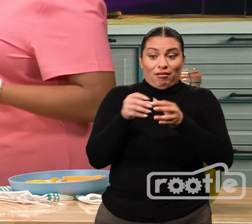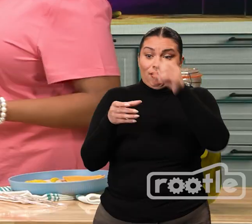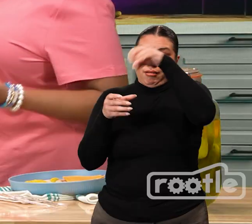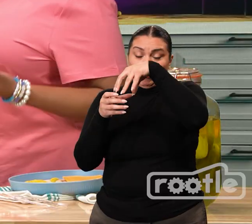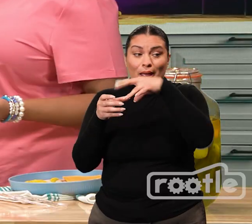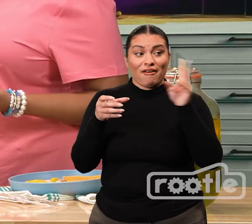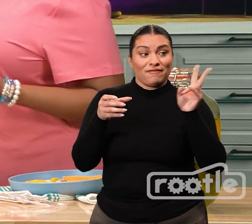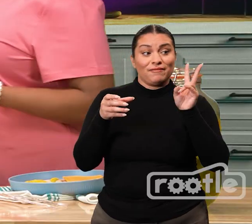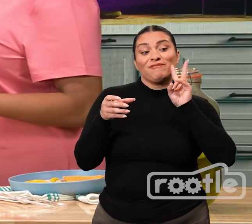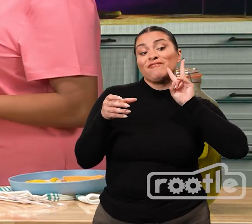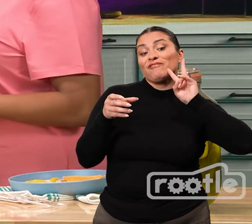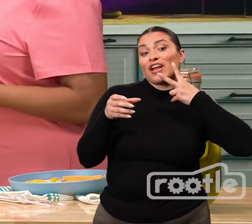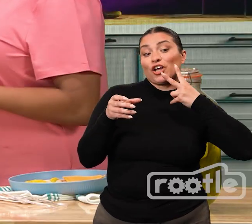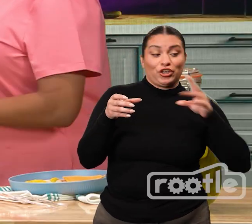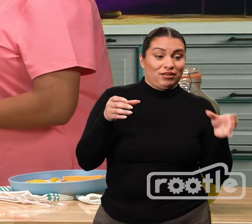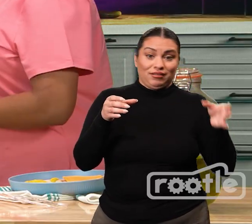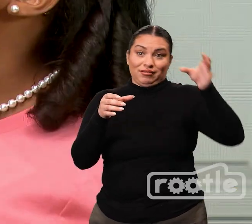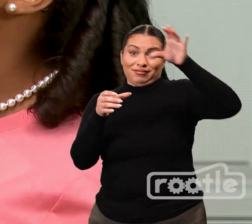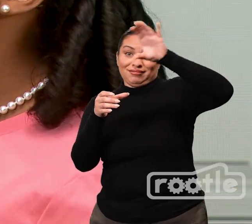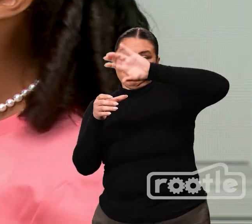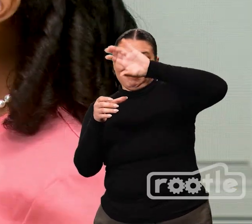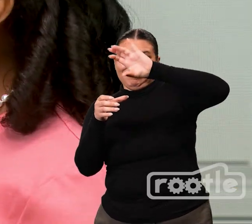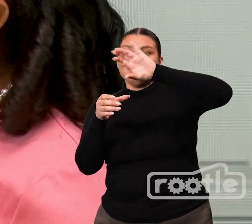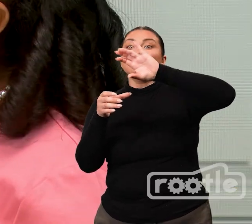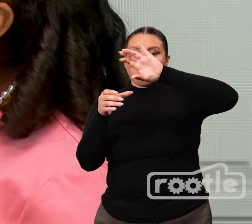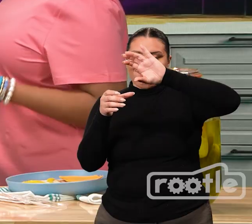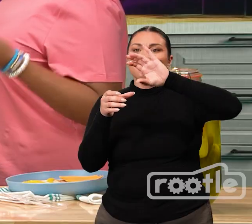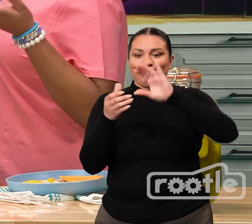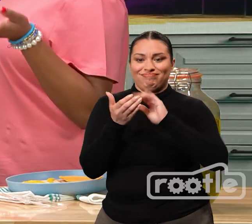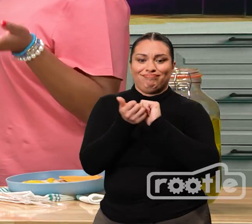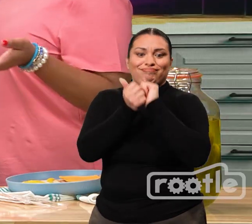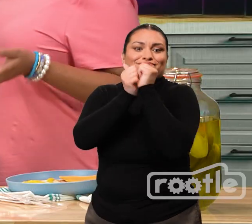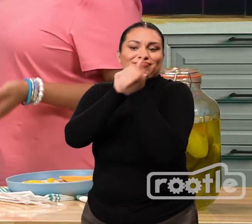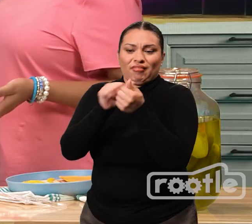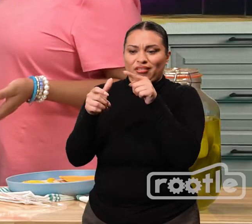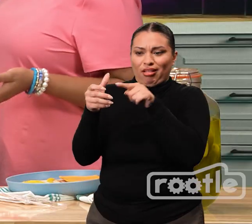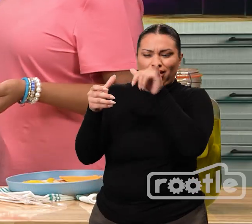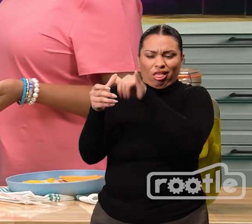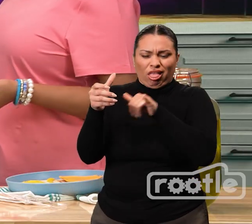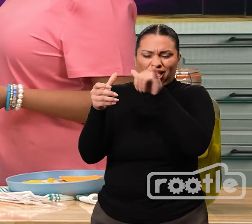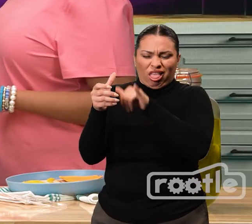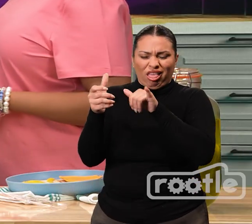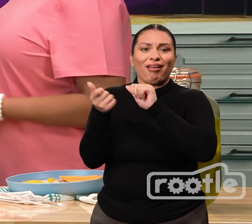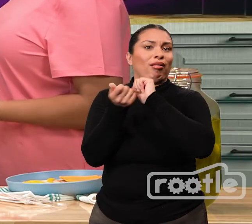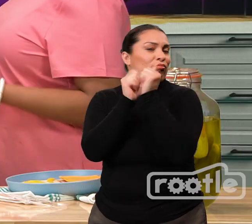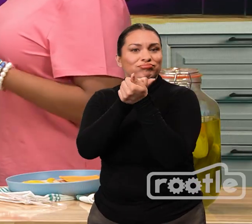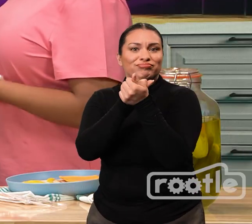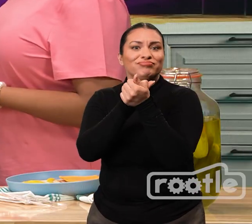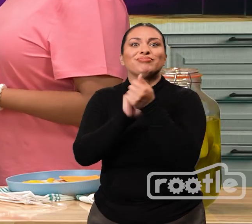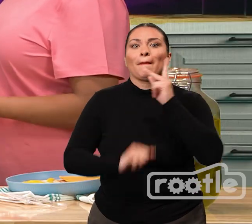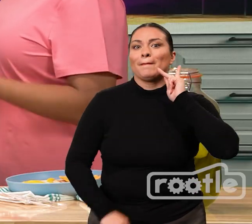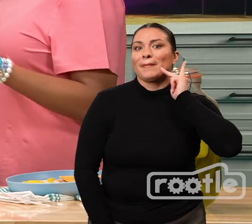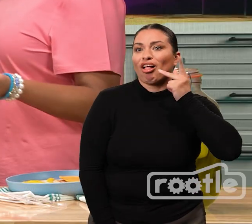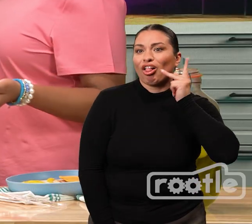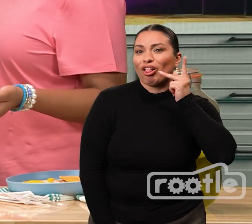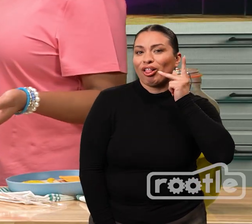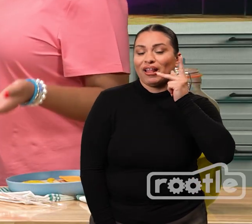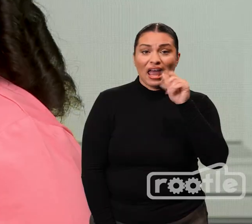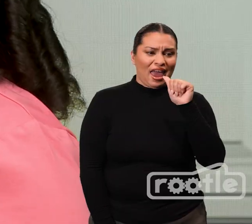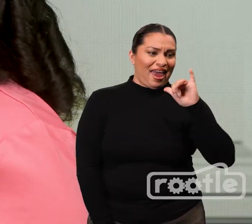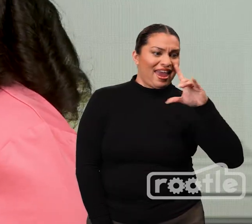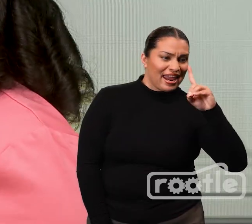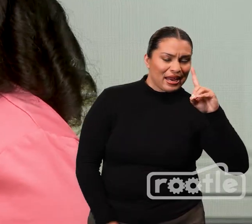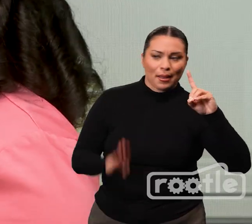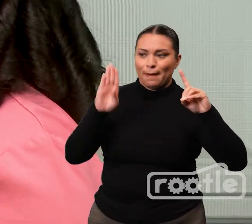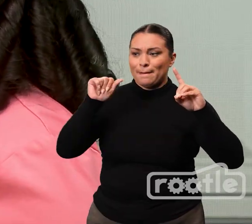when you put a cucumber into vinegar long enough, it makes a pickle. And you can do more cool things with acids over time, like pickles.